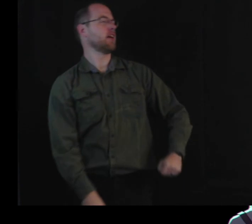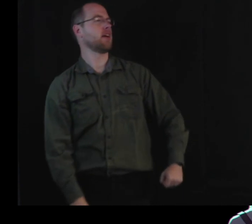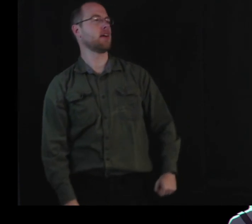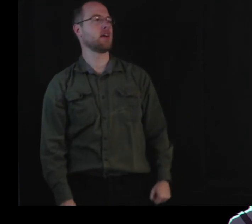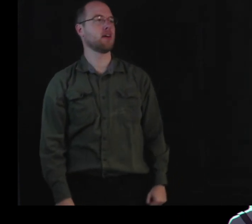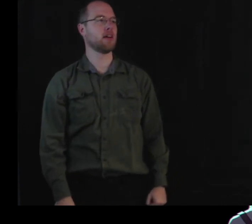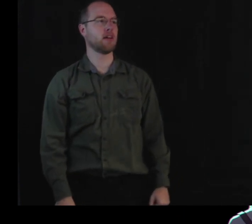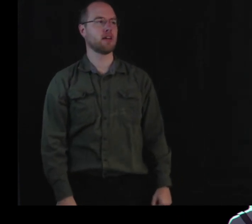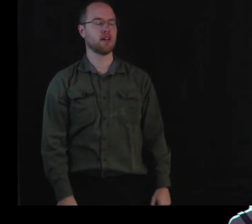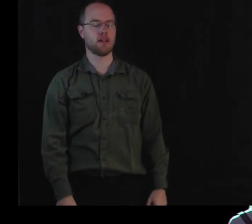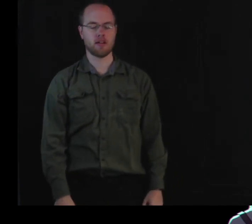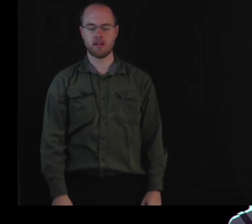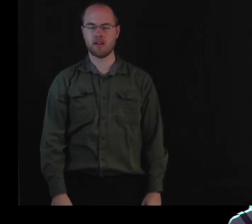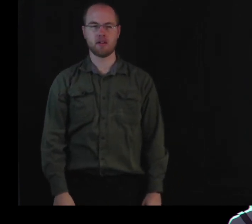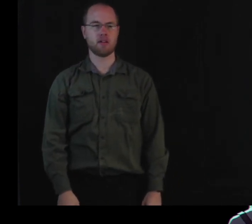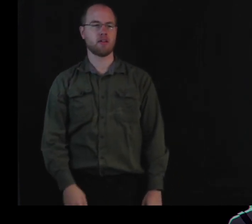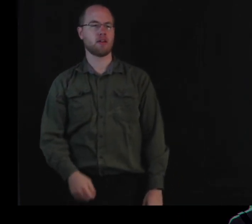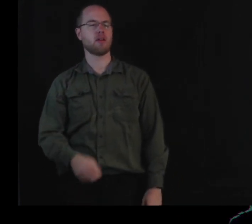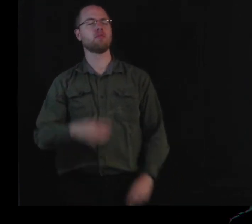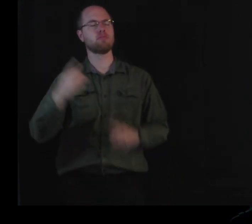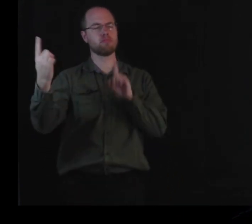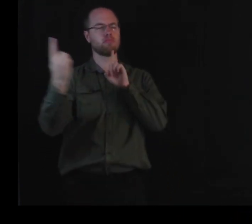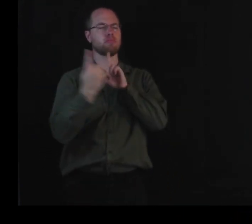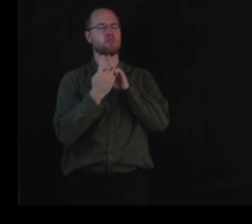I'll be here soon.